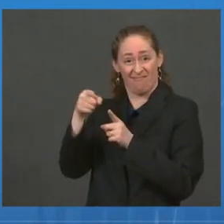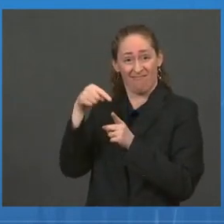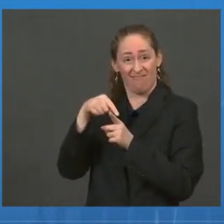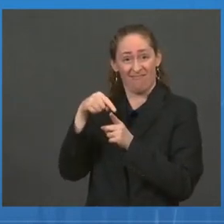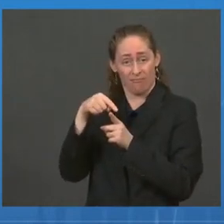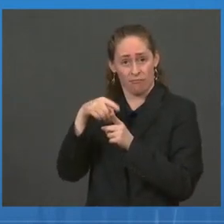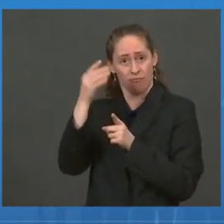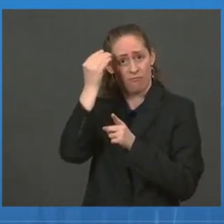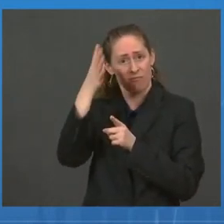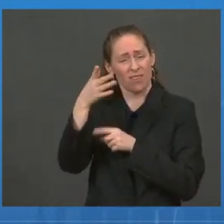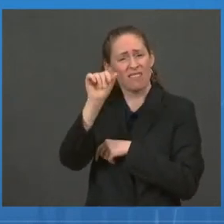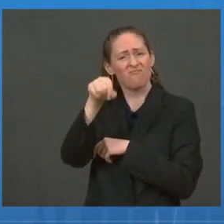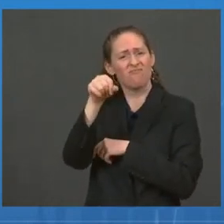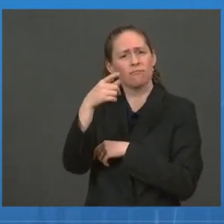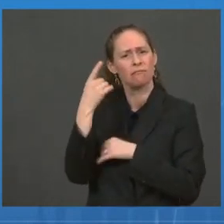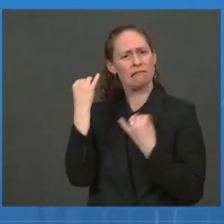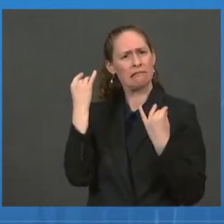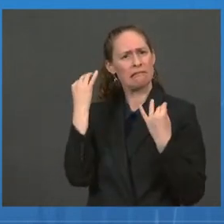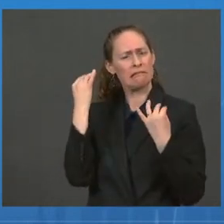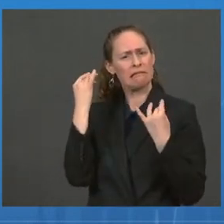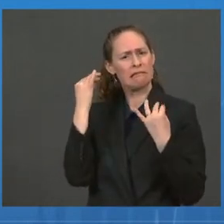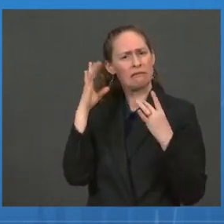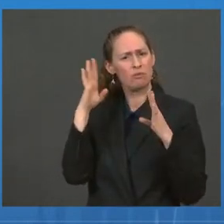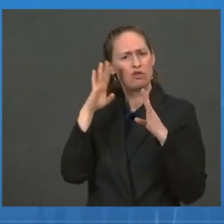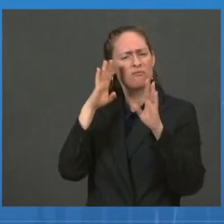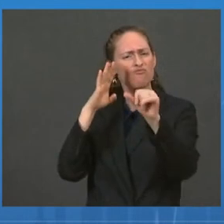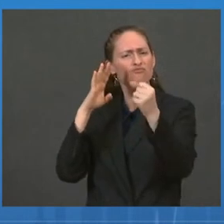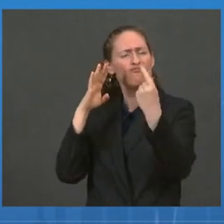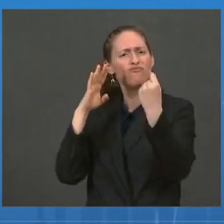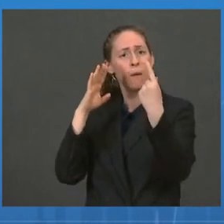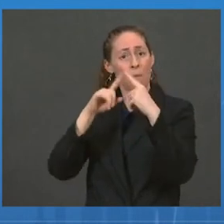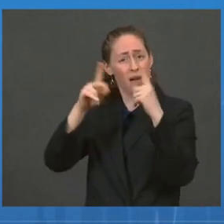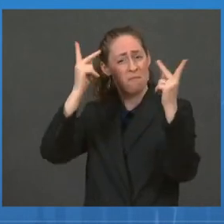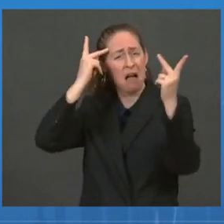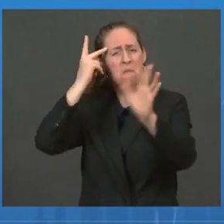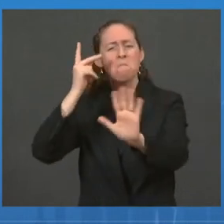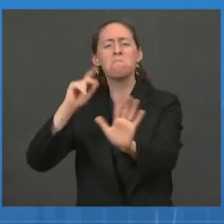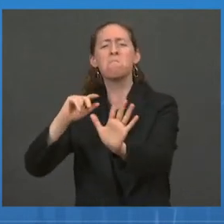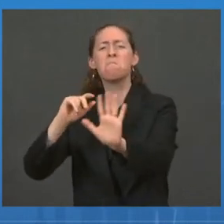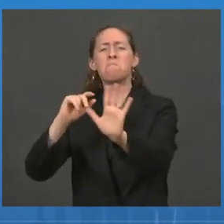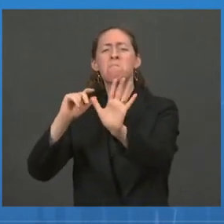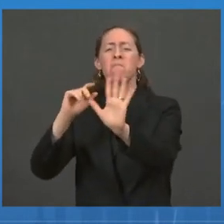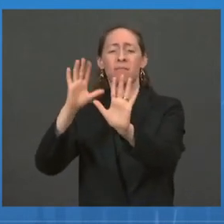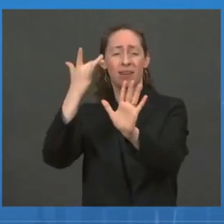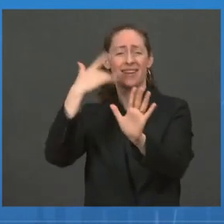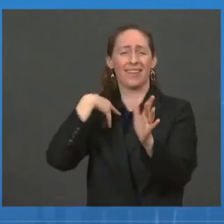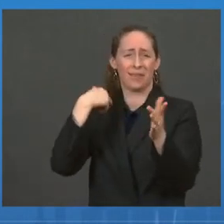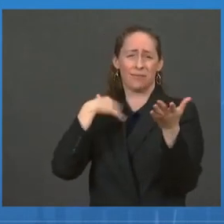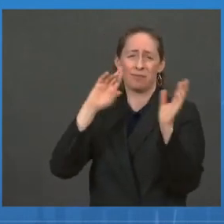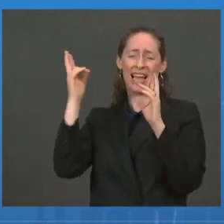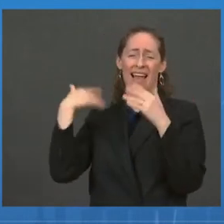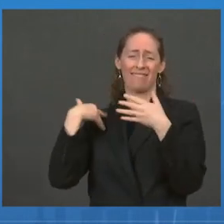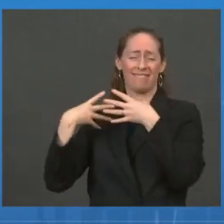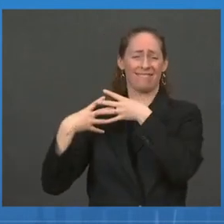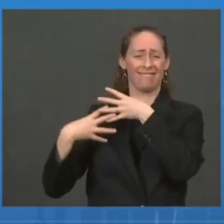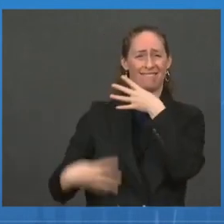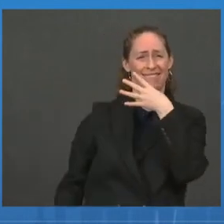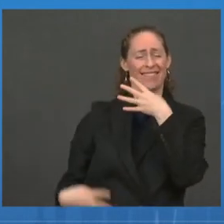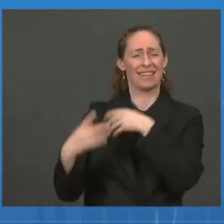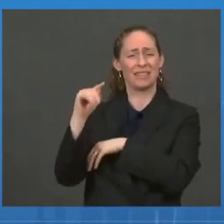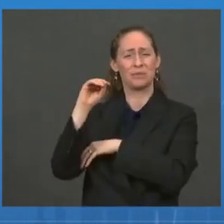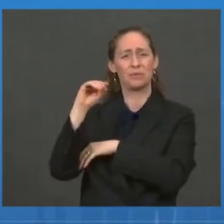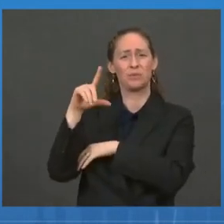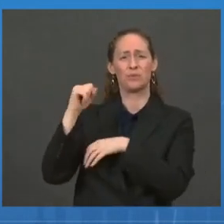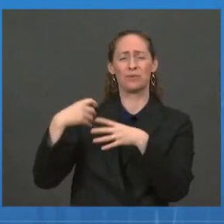to confront this variant and continue to make progress in our war against the virus we have vaccines for everyone